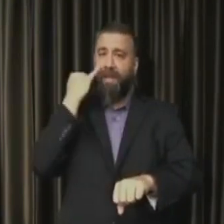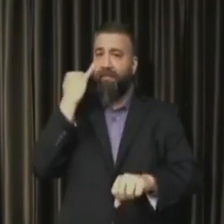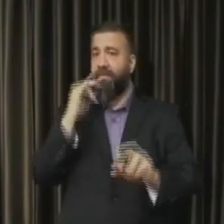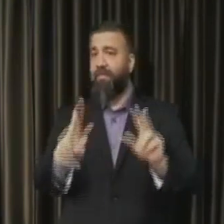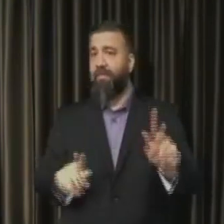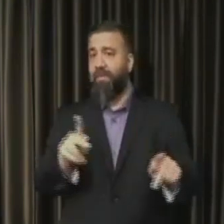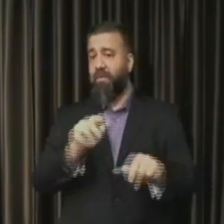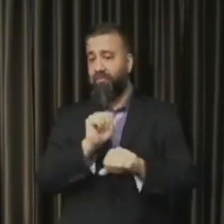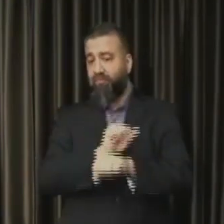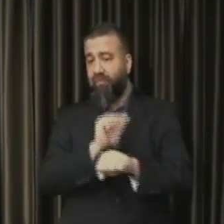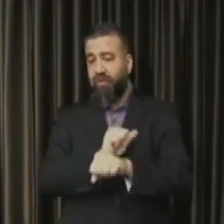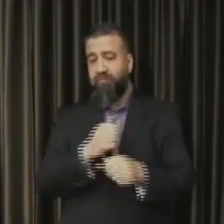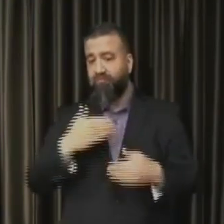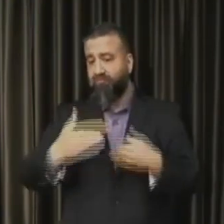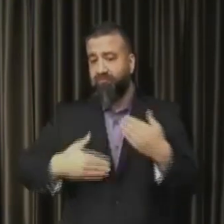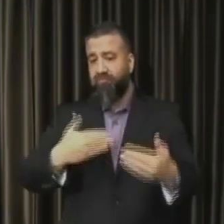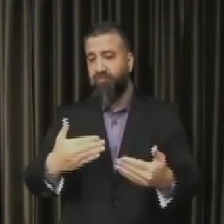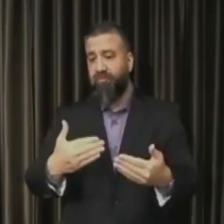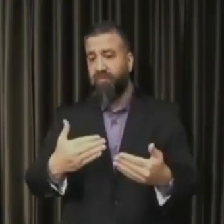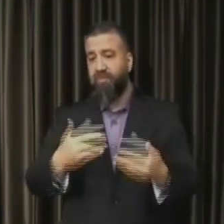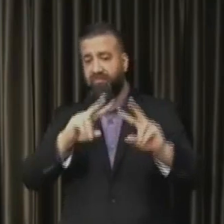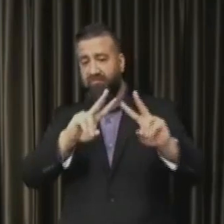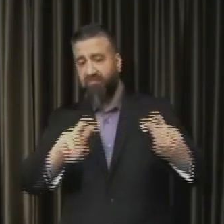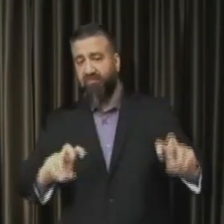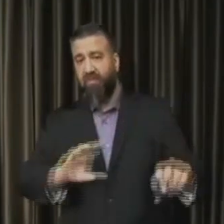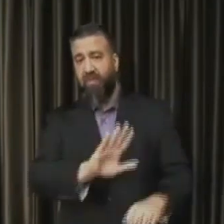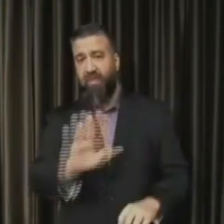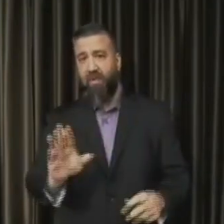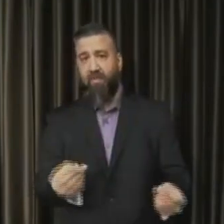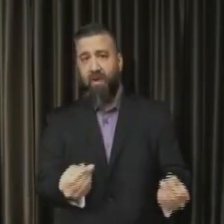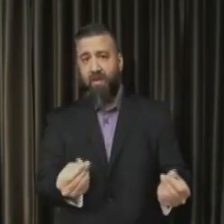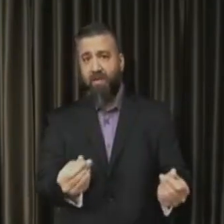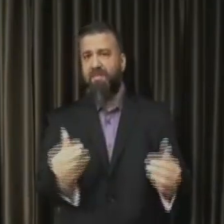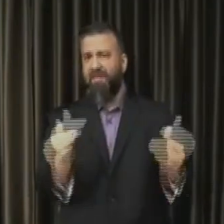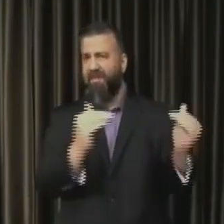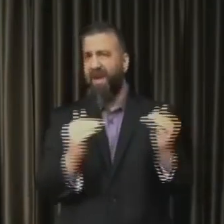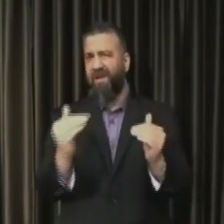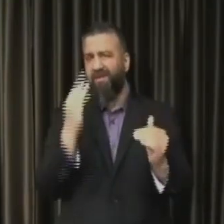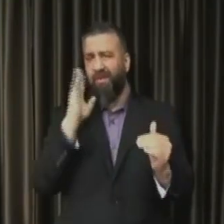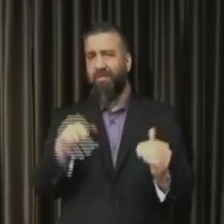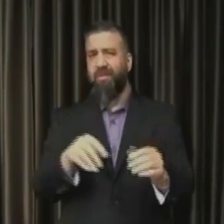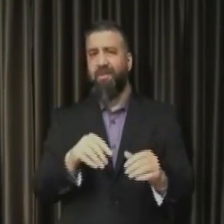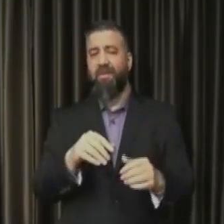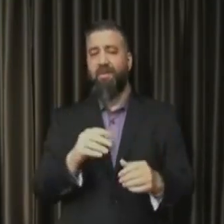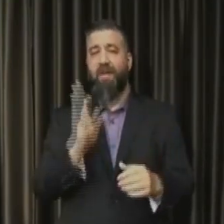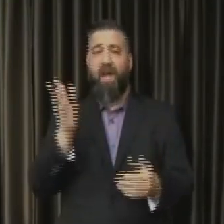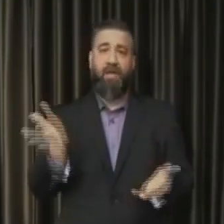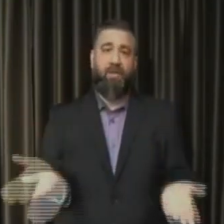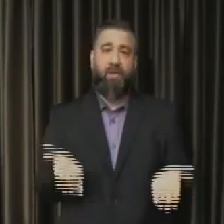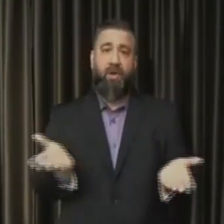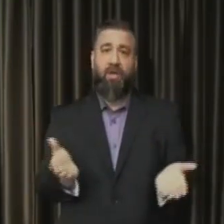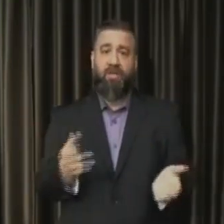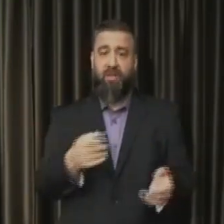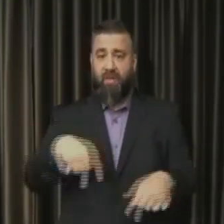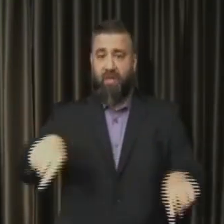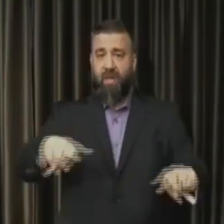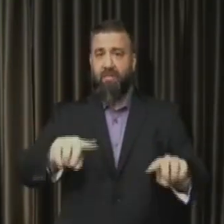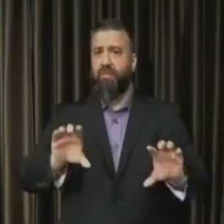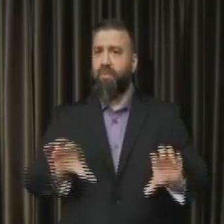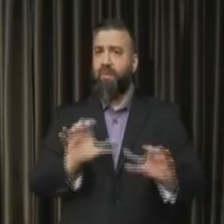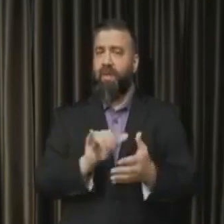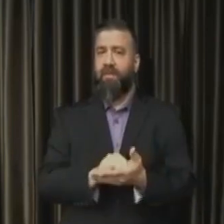people are working to make their, to have their assessments be fair, then I would encourage them to do